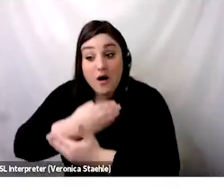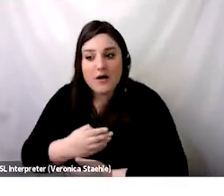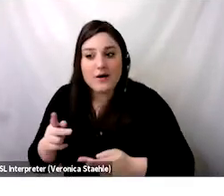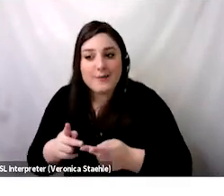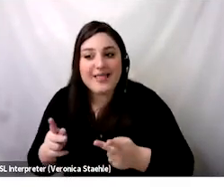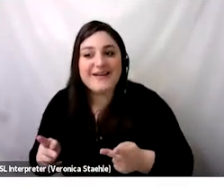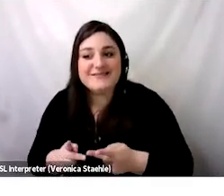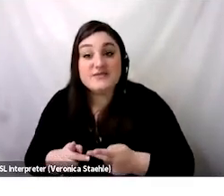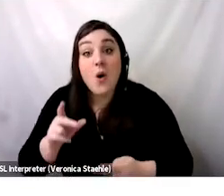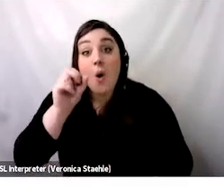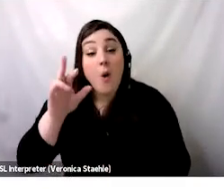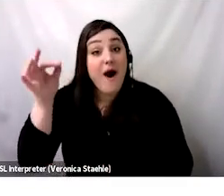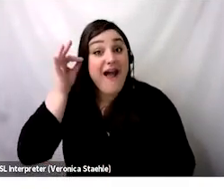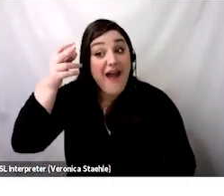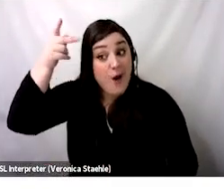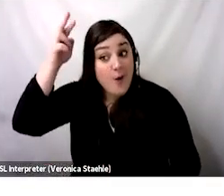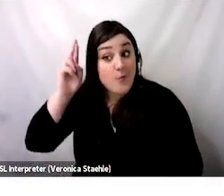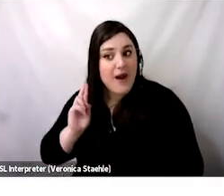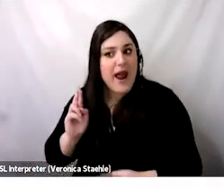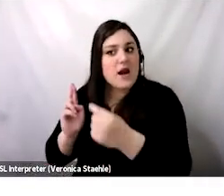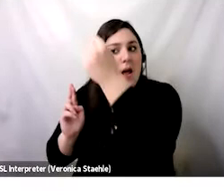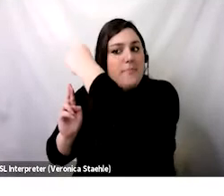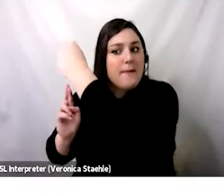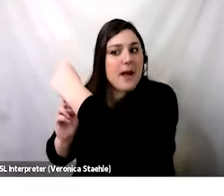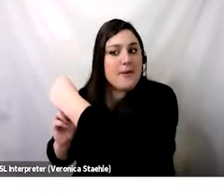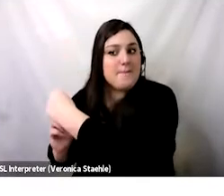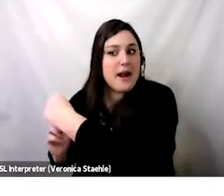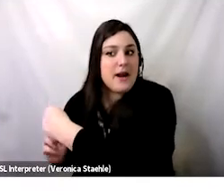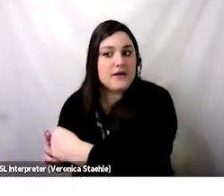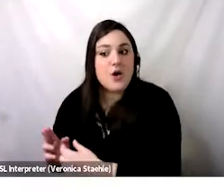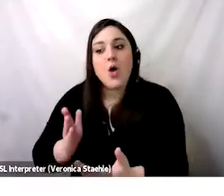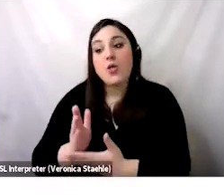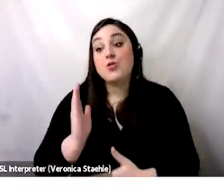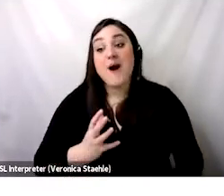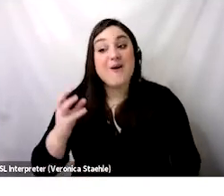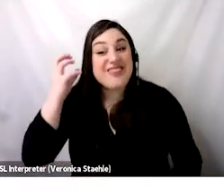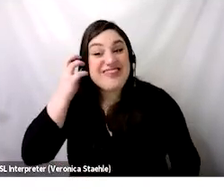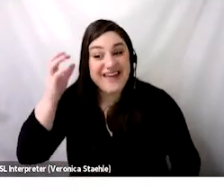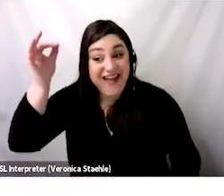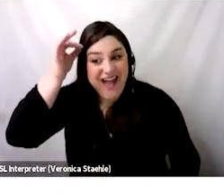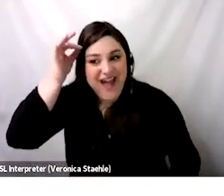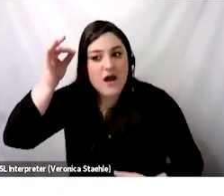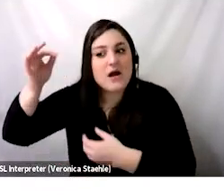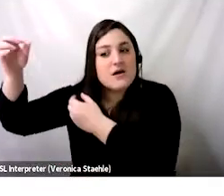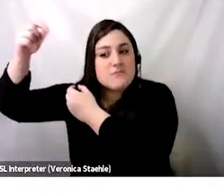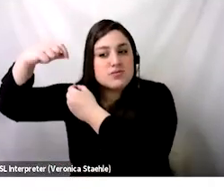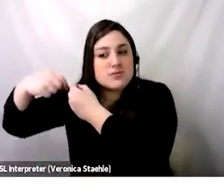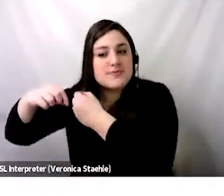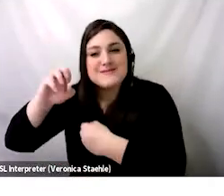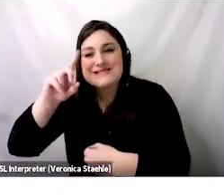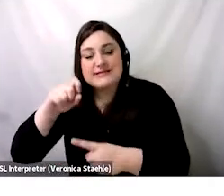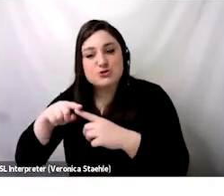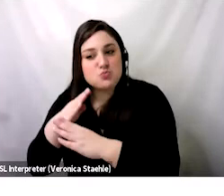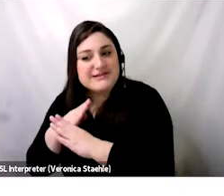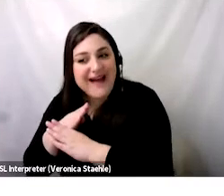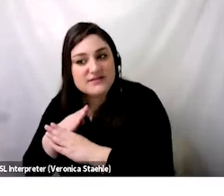braided into our hair, a hair that was coarse and thick, a good hiding place. Hair that would protect one from